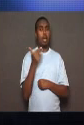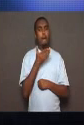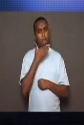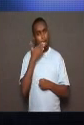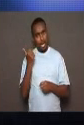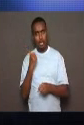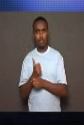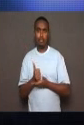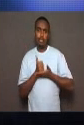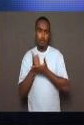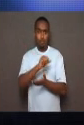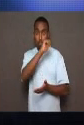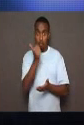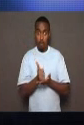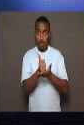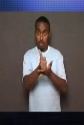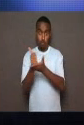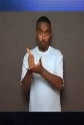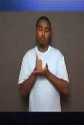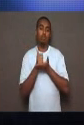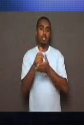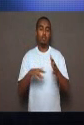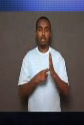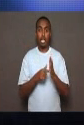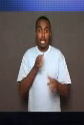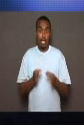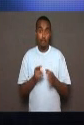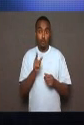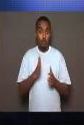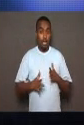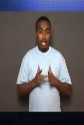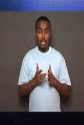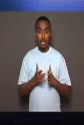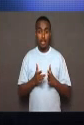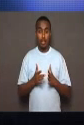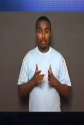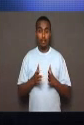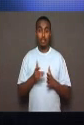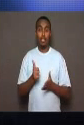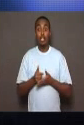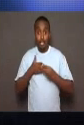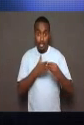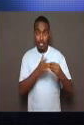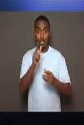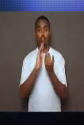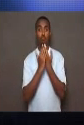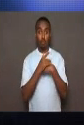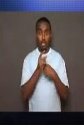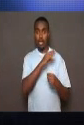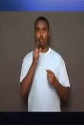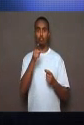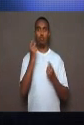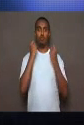to help whenever they can. If you feel like your leader cares for you and understands